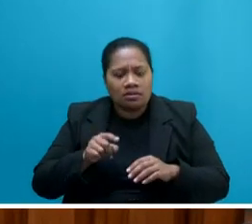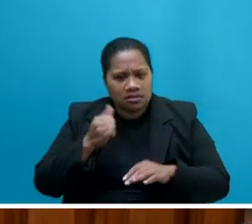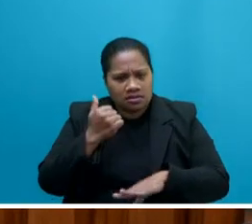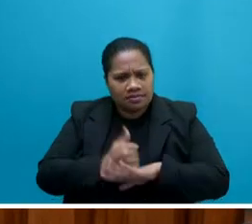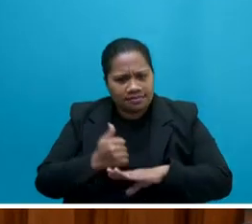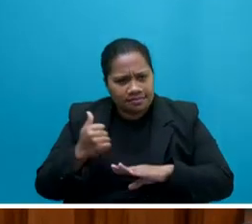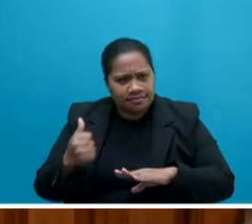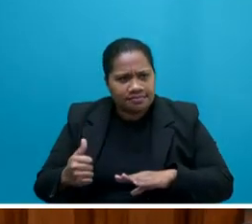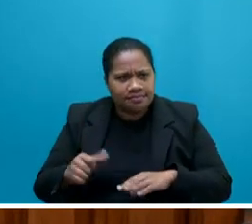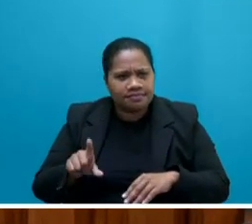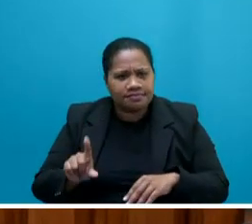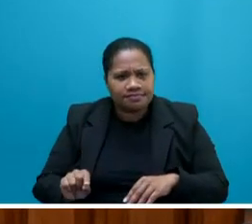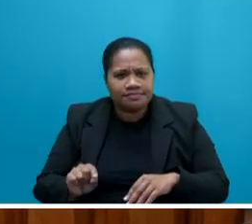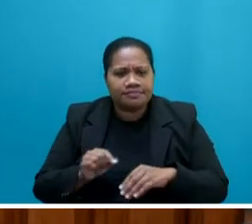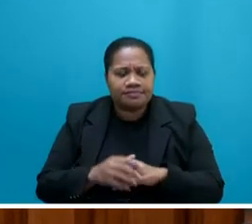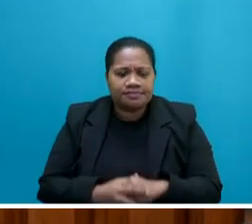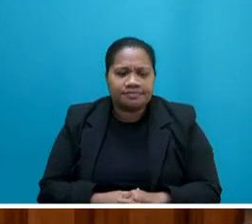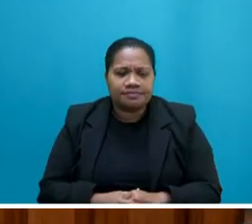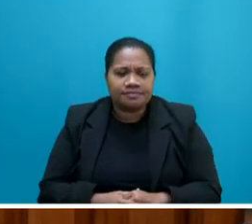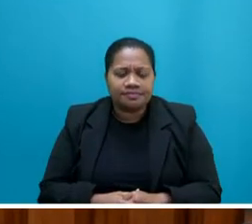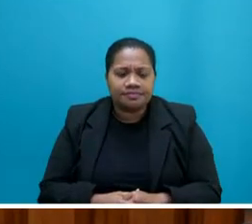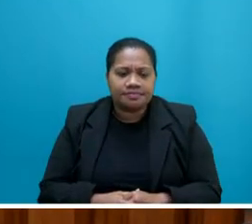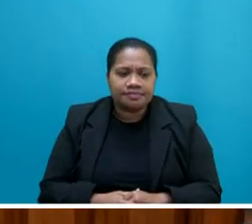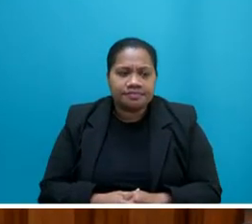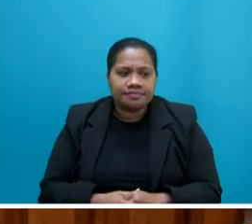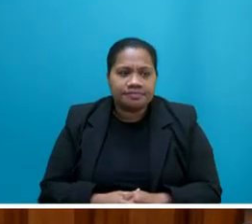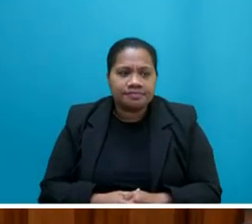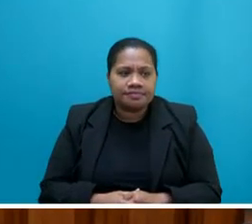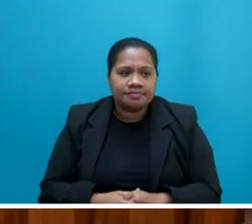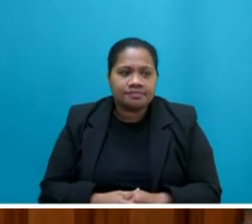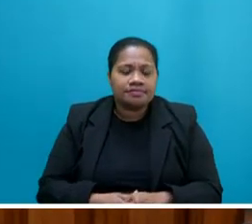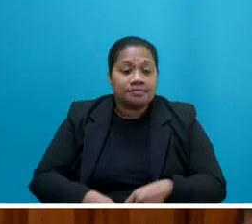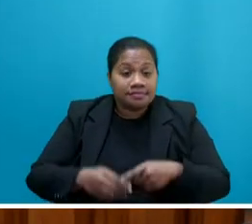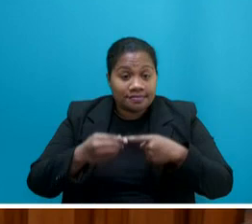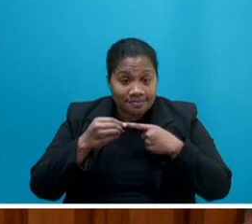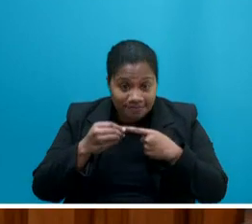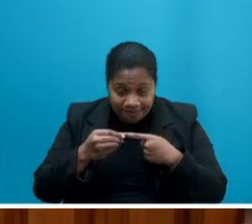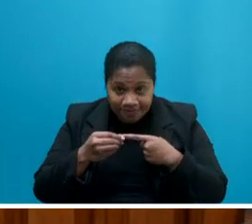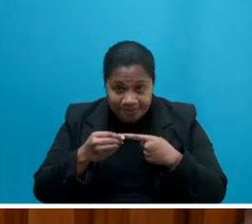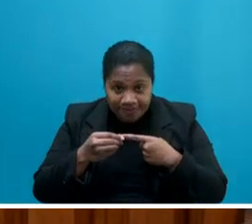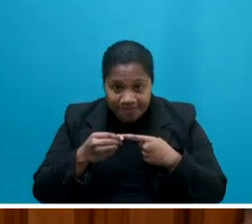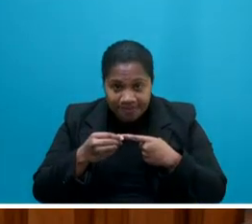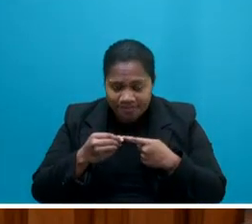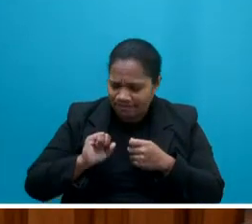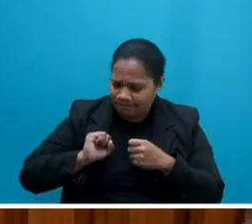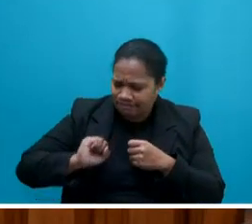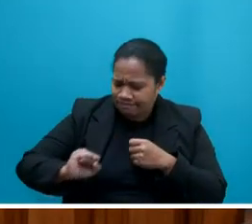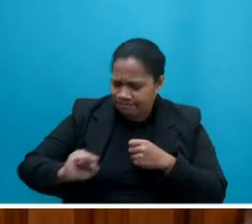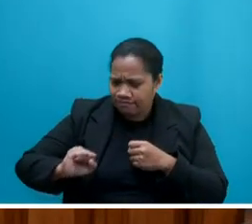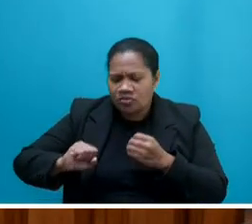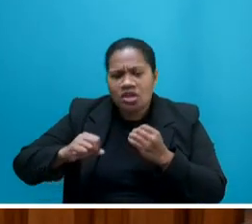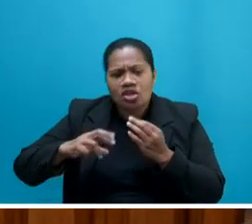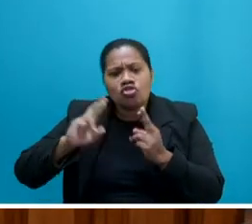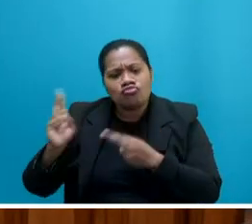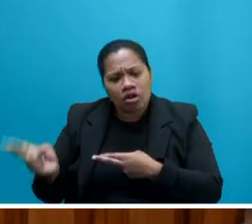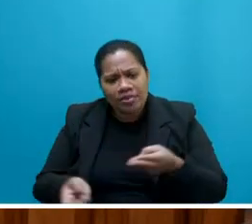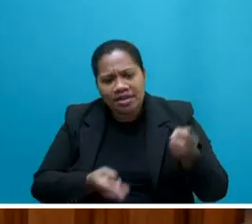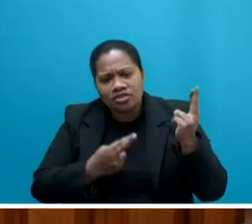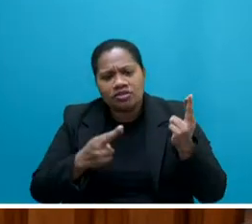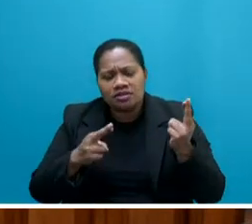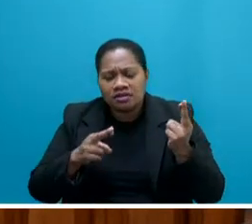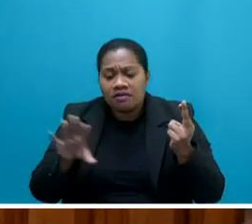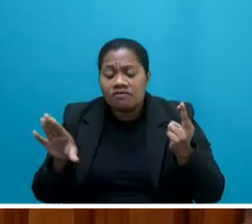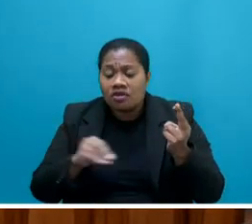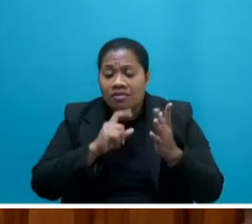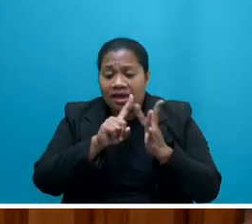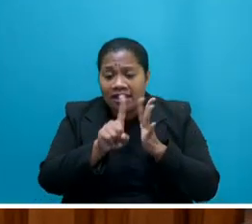in respect of these important stately matters. One, they rejected the recommendation made by IMF and instead